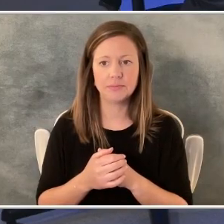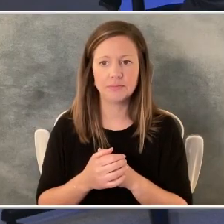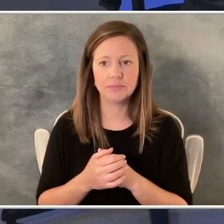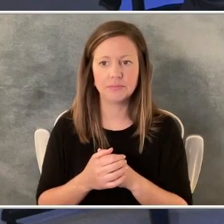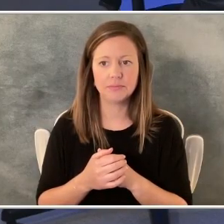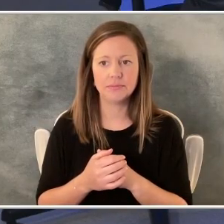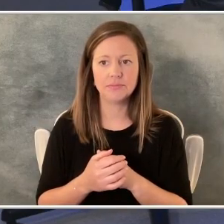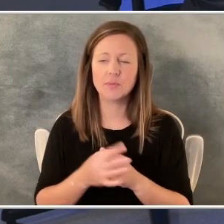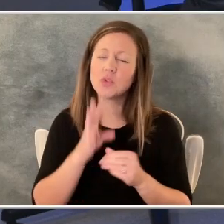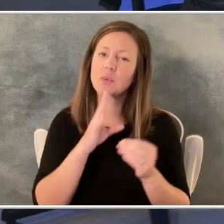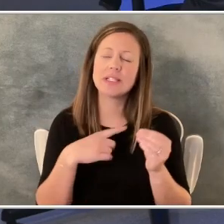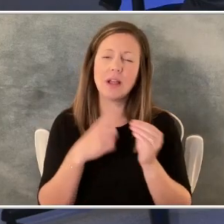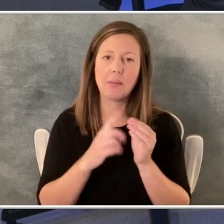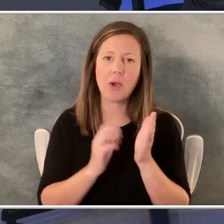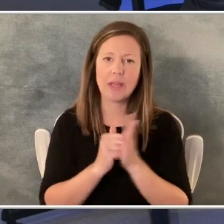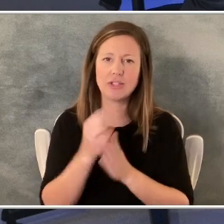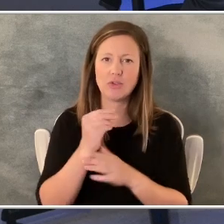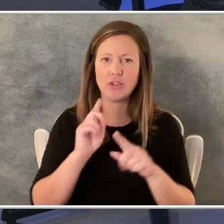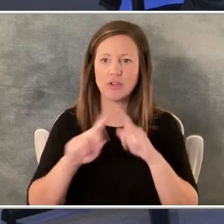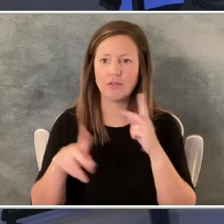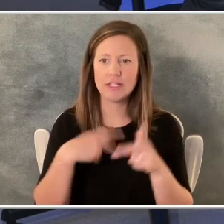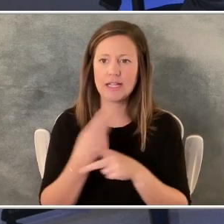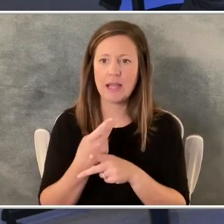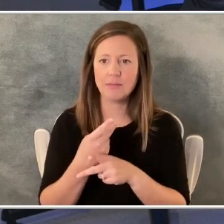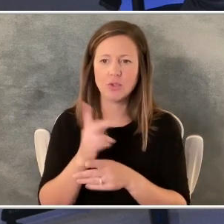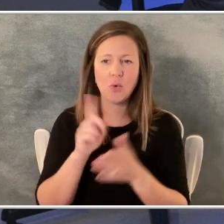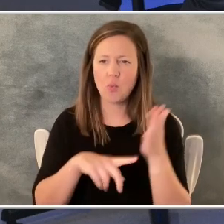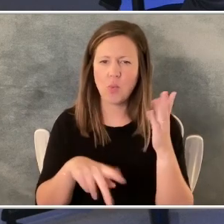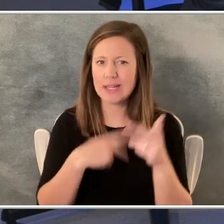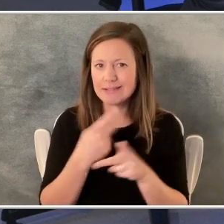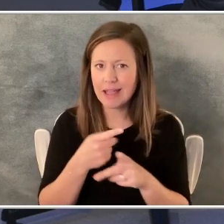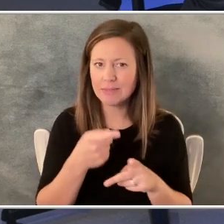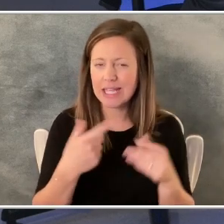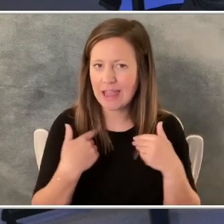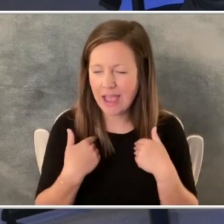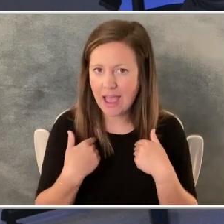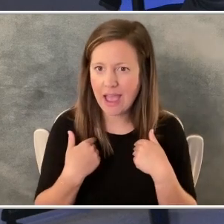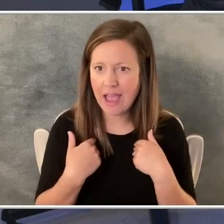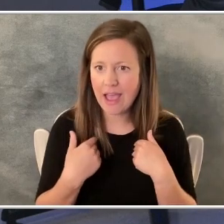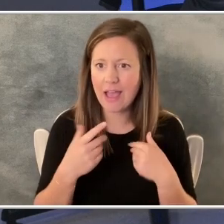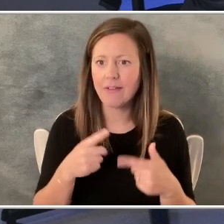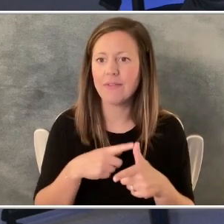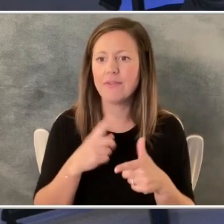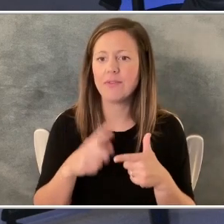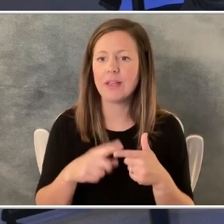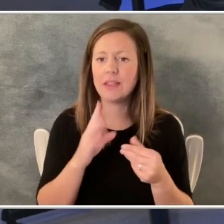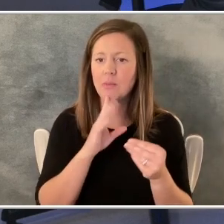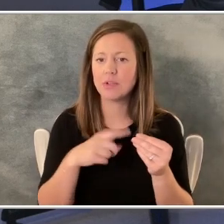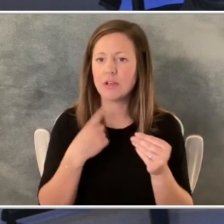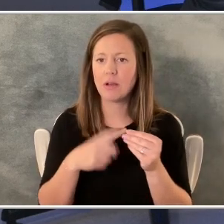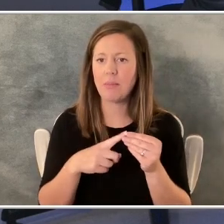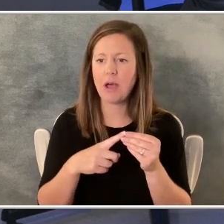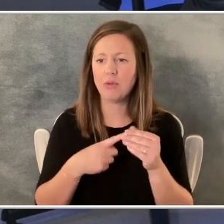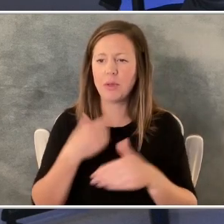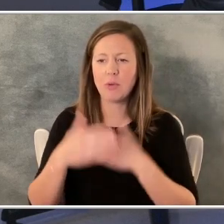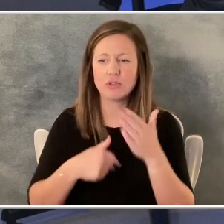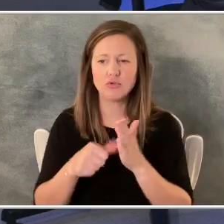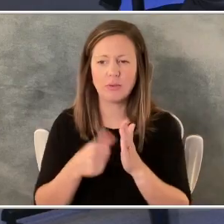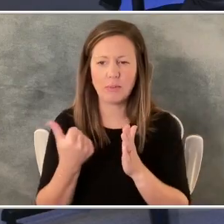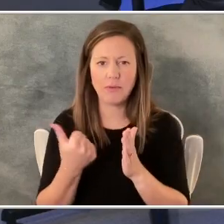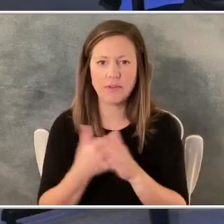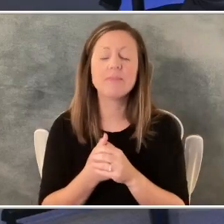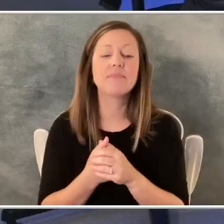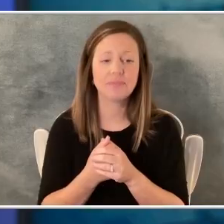there's different types. So what type of cancer did he have? And then we'll talk about the process to remove it. Absolutely. So he had